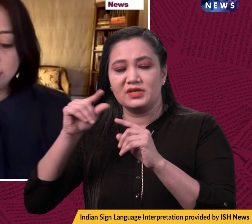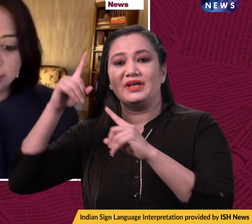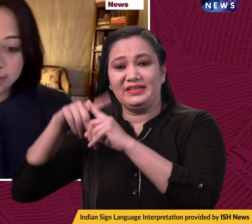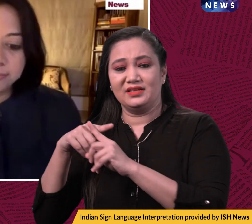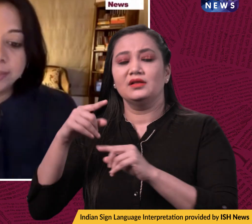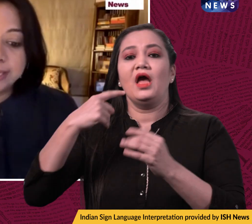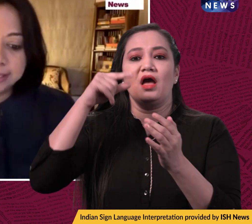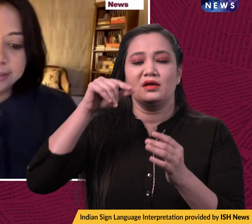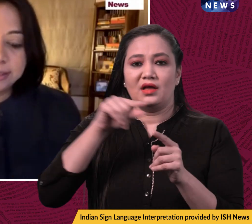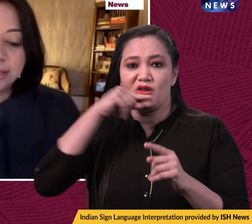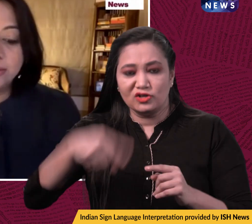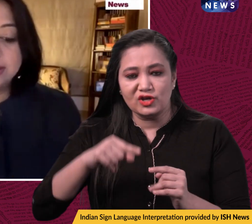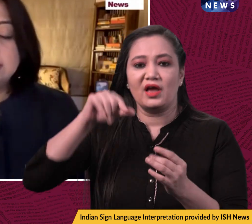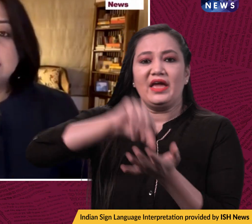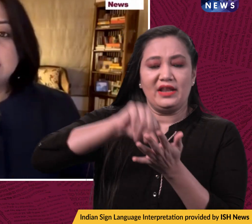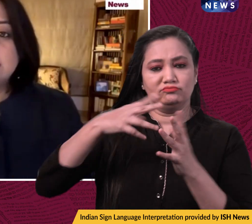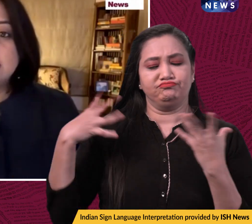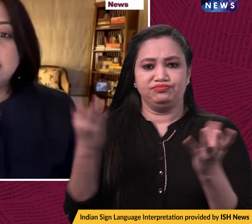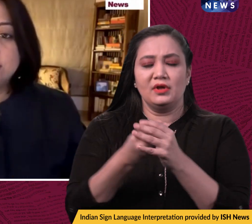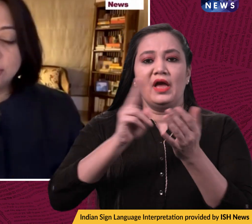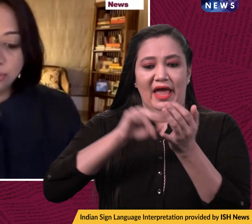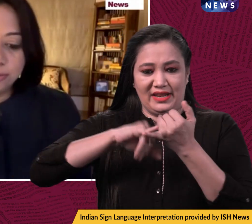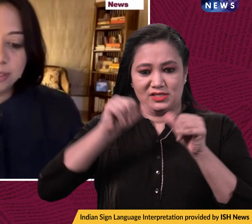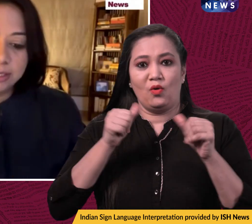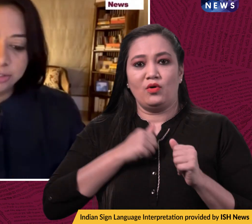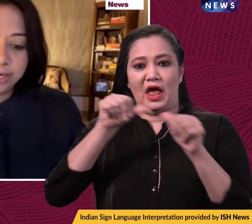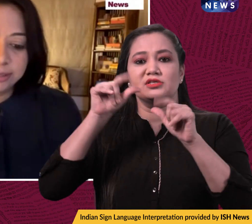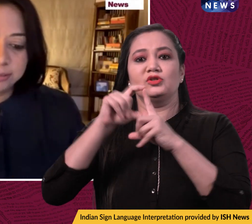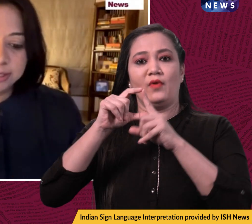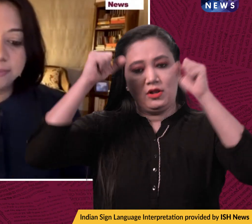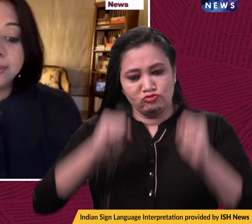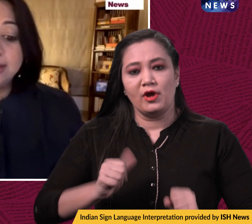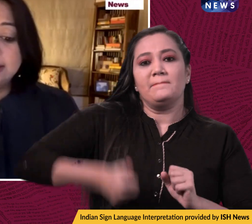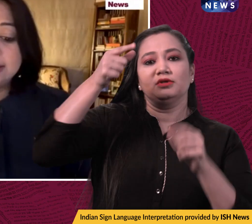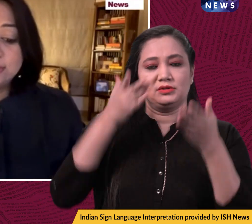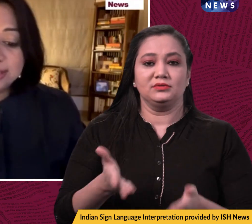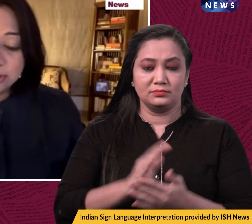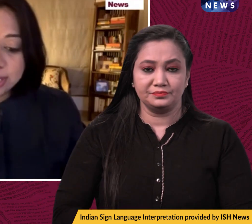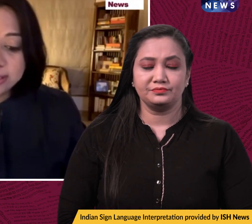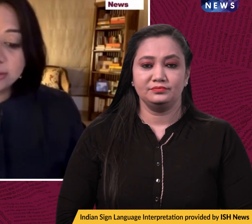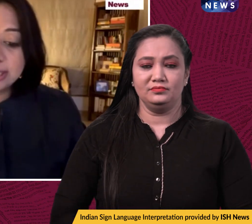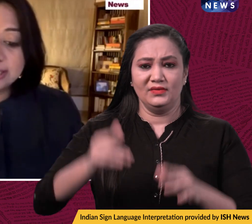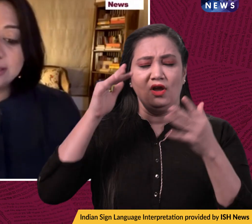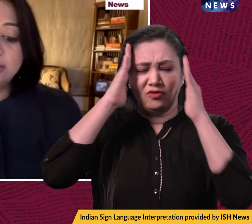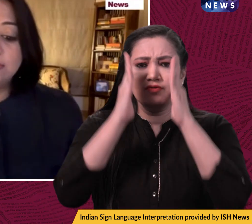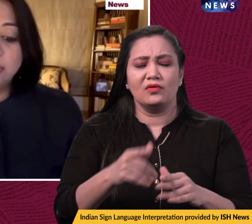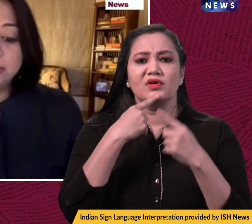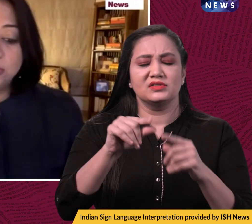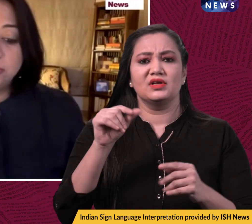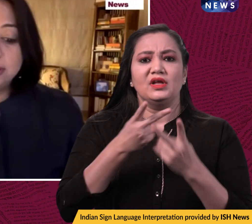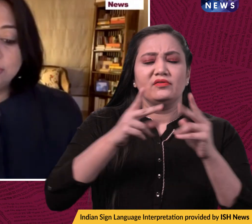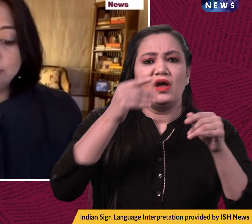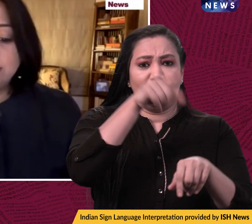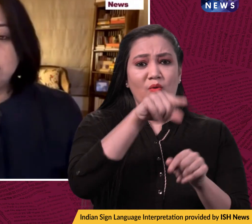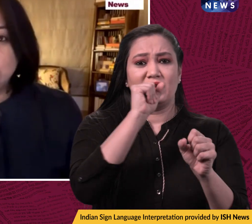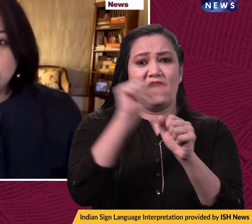besides Russia and Iran, attended the dialogue. India's NSA Ajit Doval chaired the meeting. These countries stressed on the necessity of forming